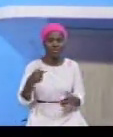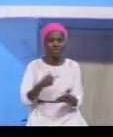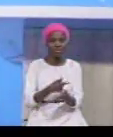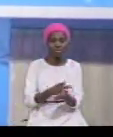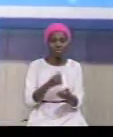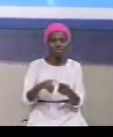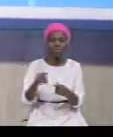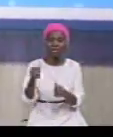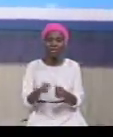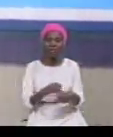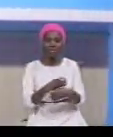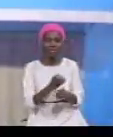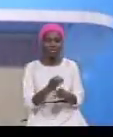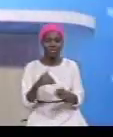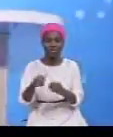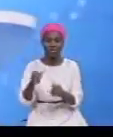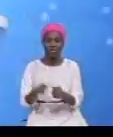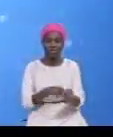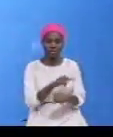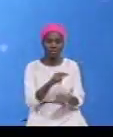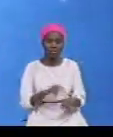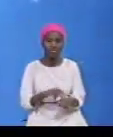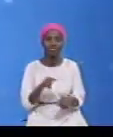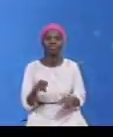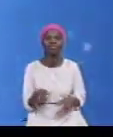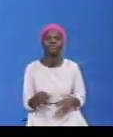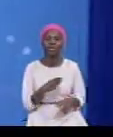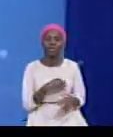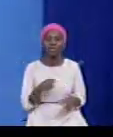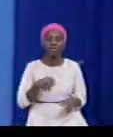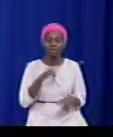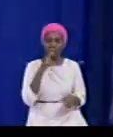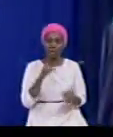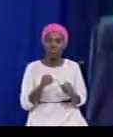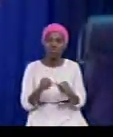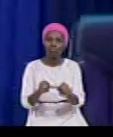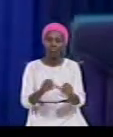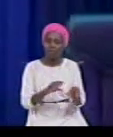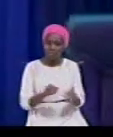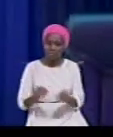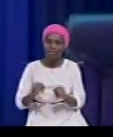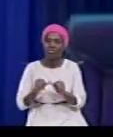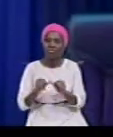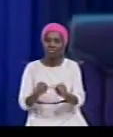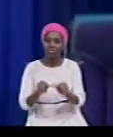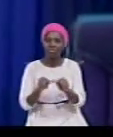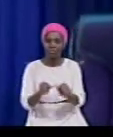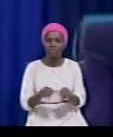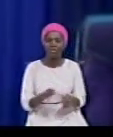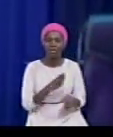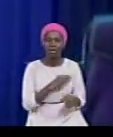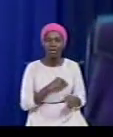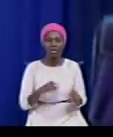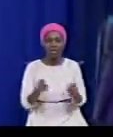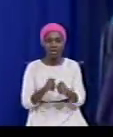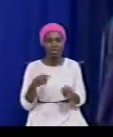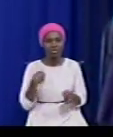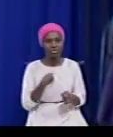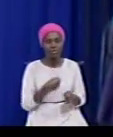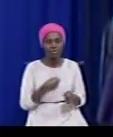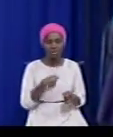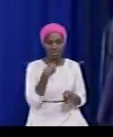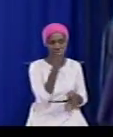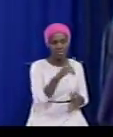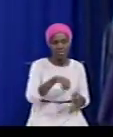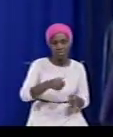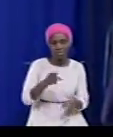creature in every nation. And we're moving on and moving on. And as you tell other people, and as you